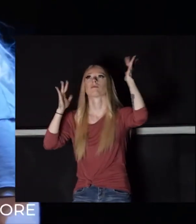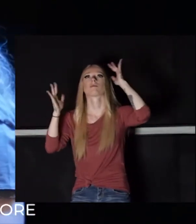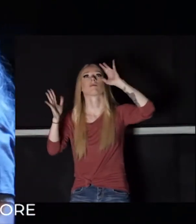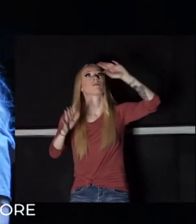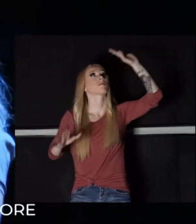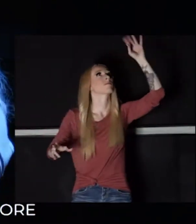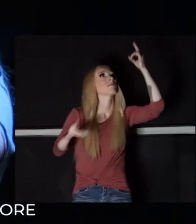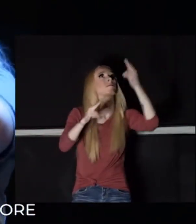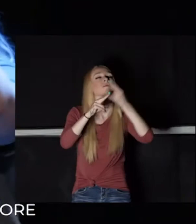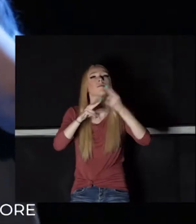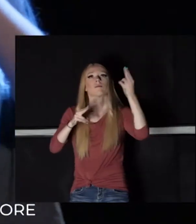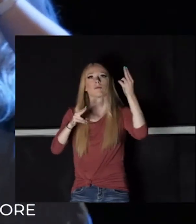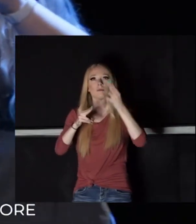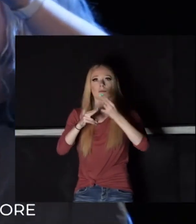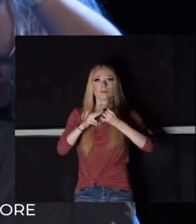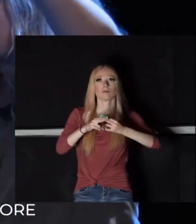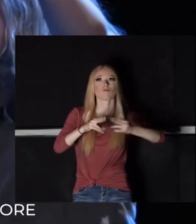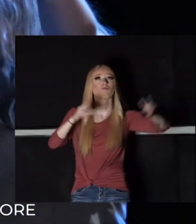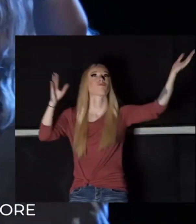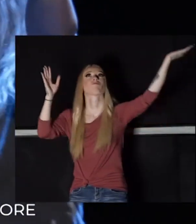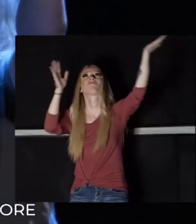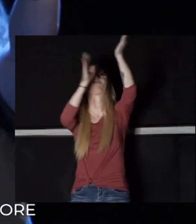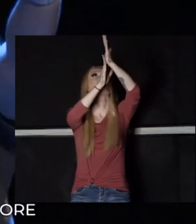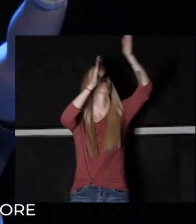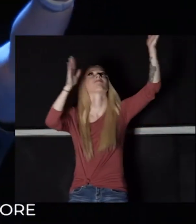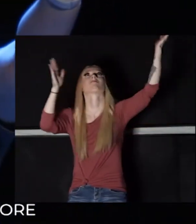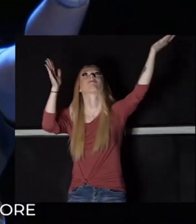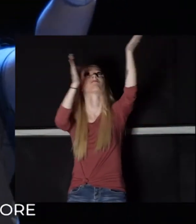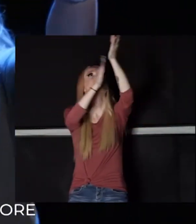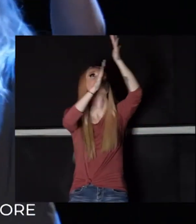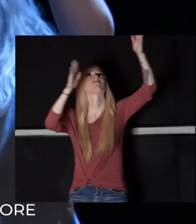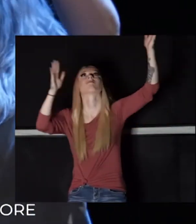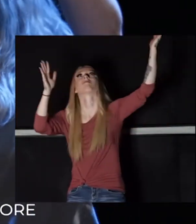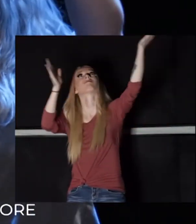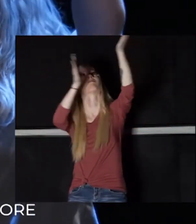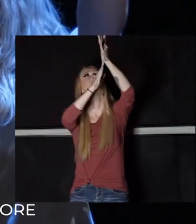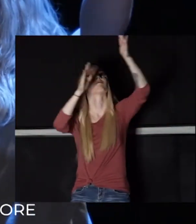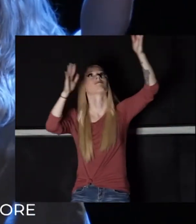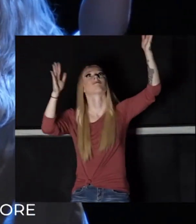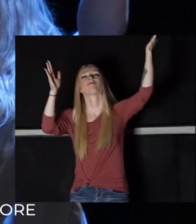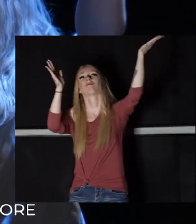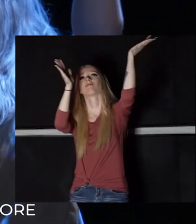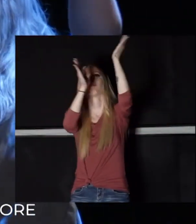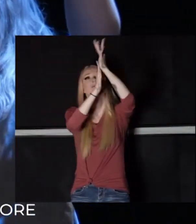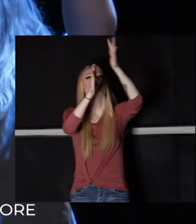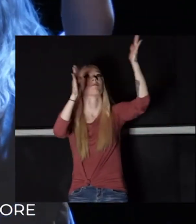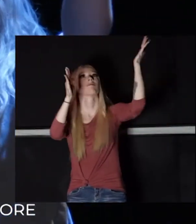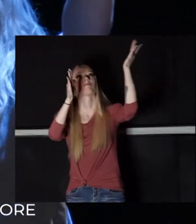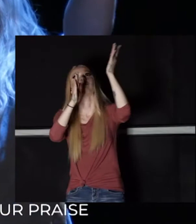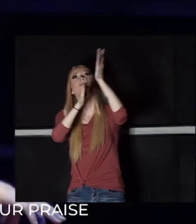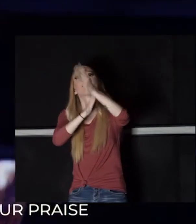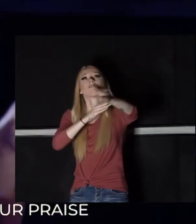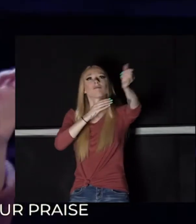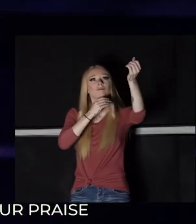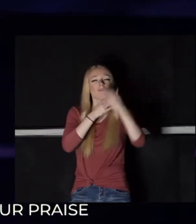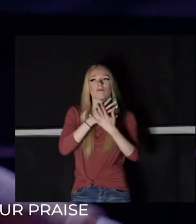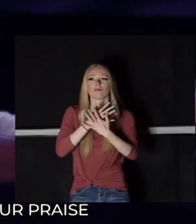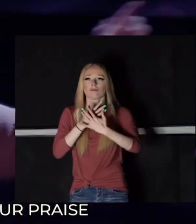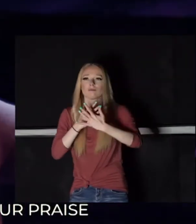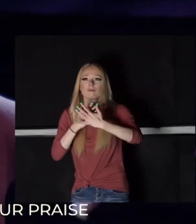voice. Oh, praise his name forever. Oh, for